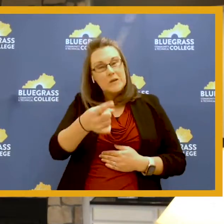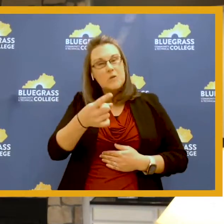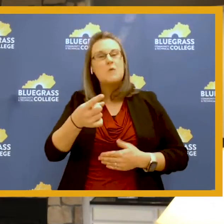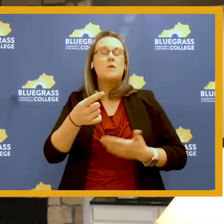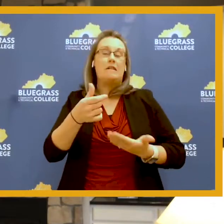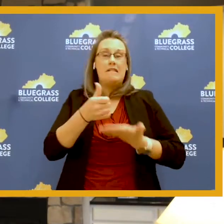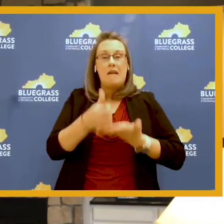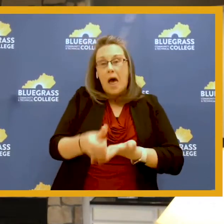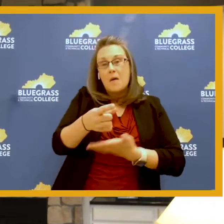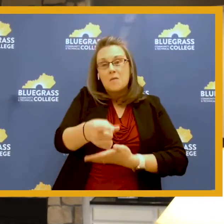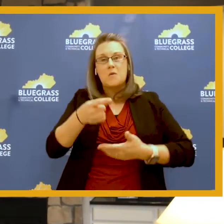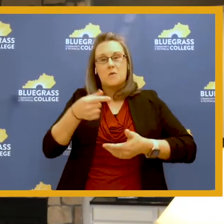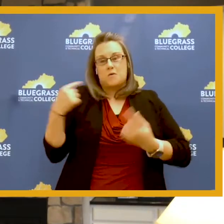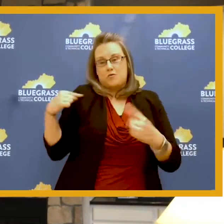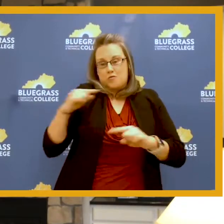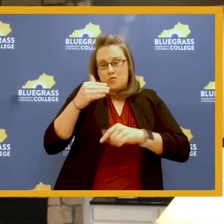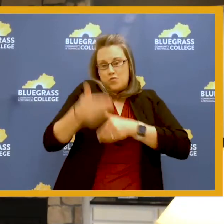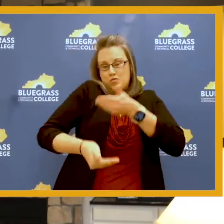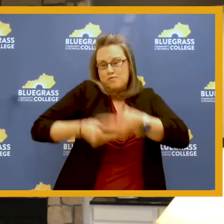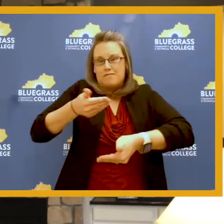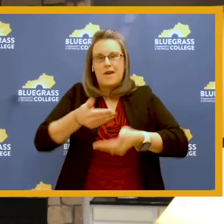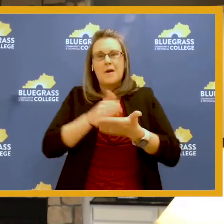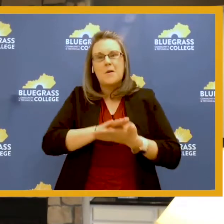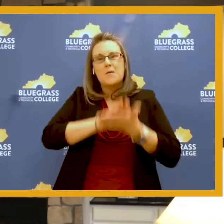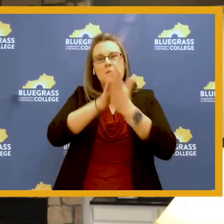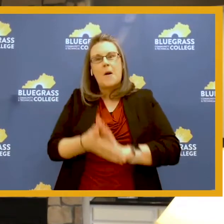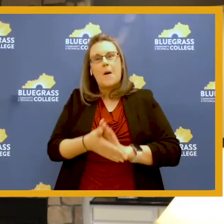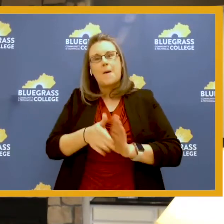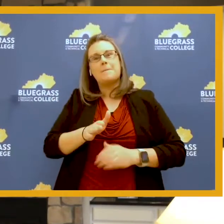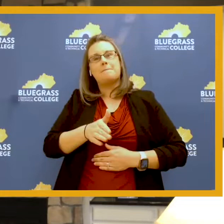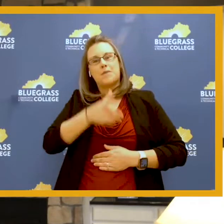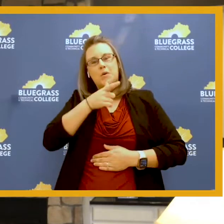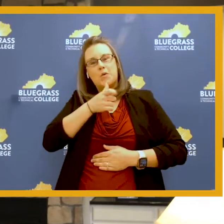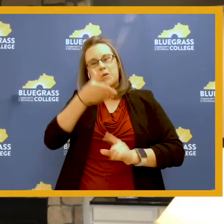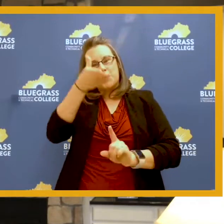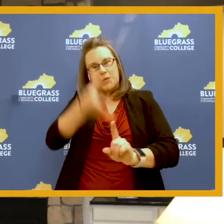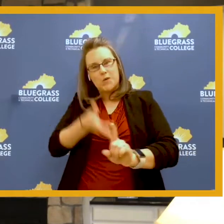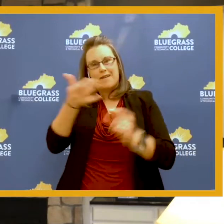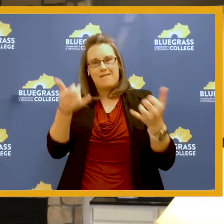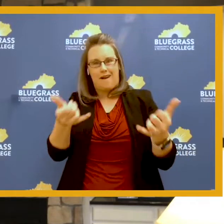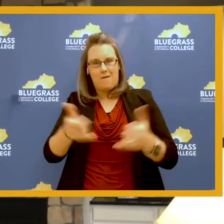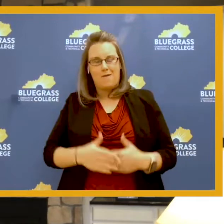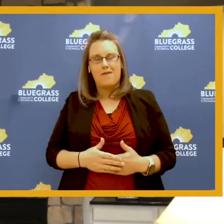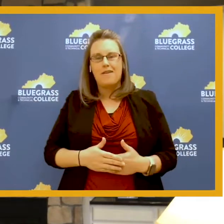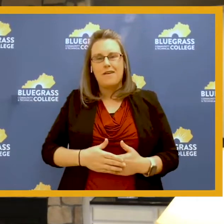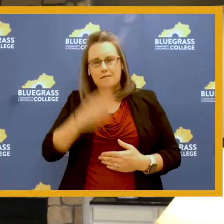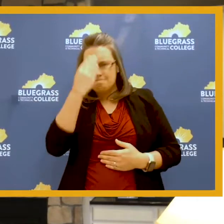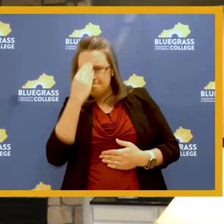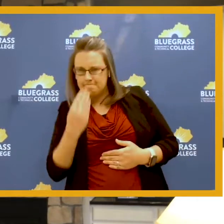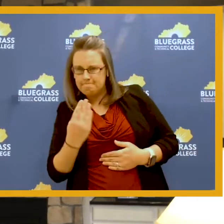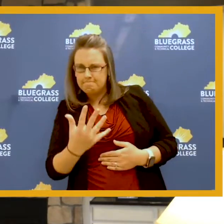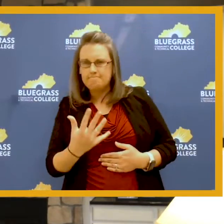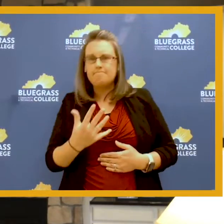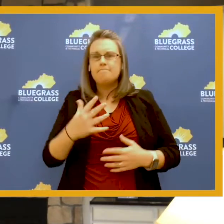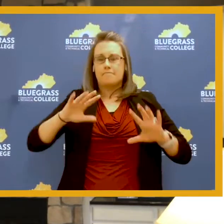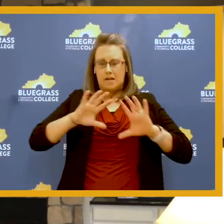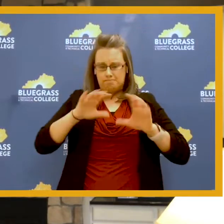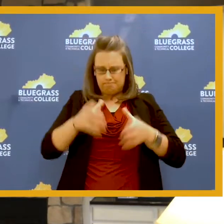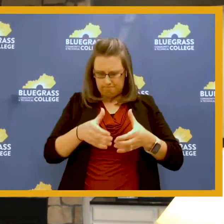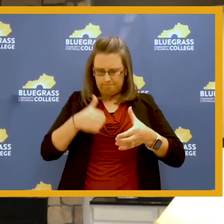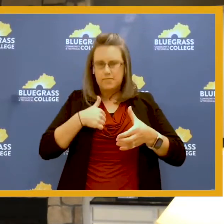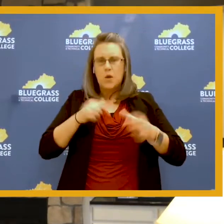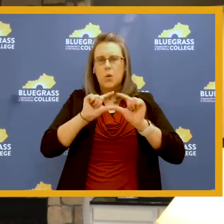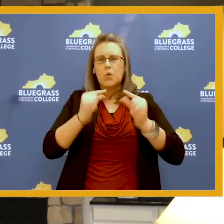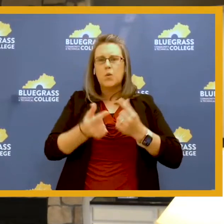the process of helping many people to become that person now that you have. And just know